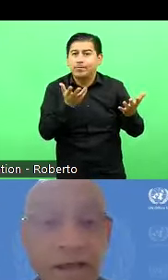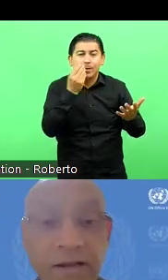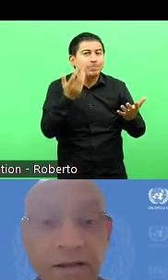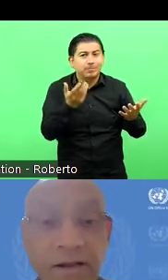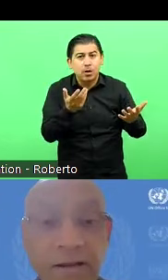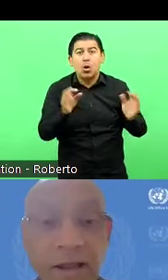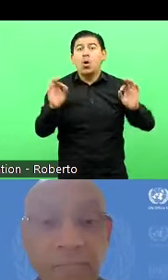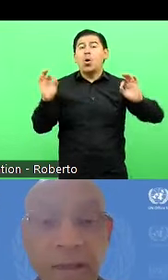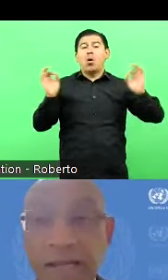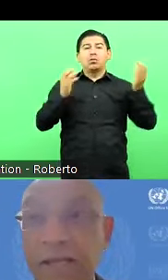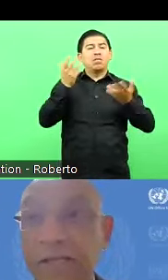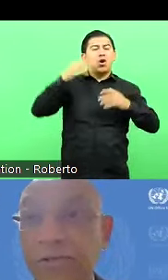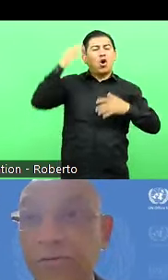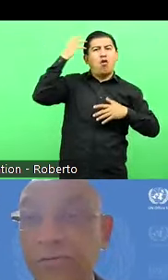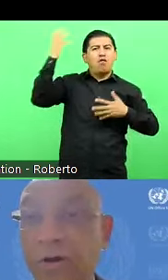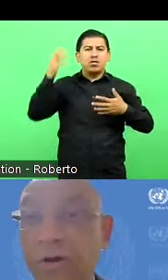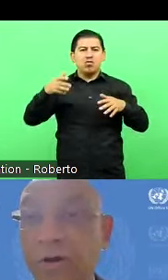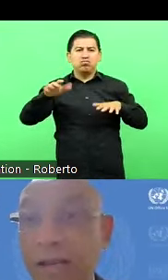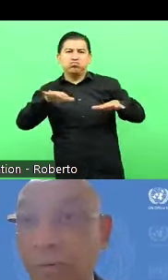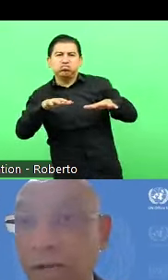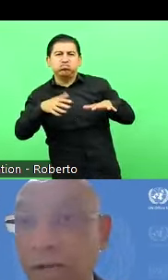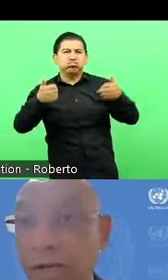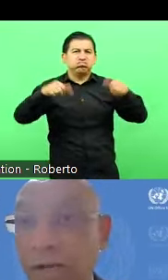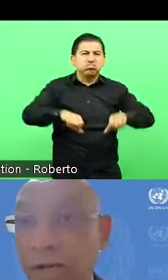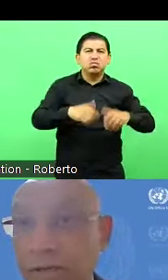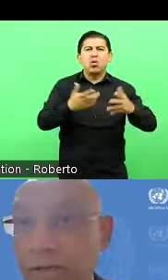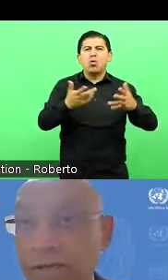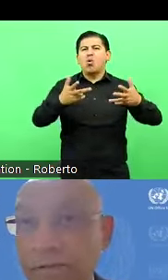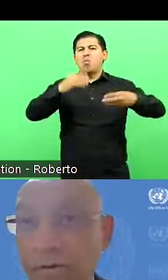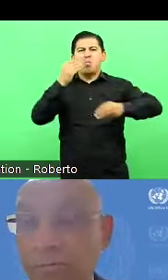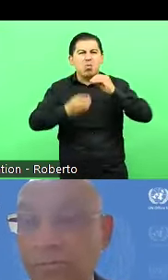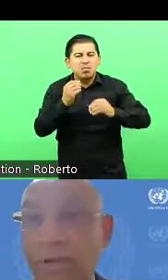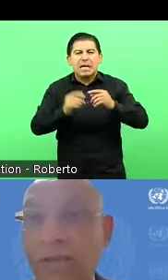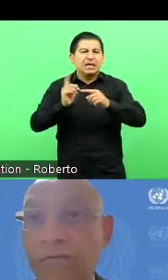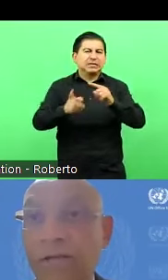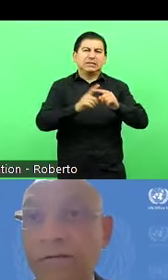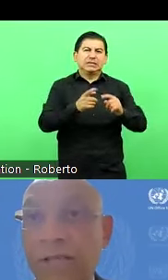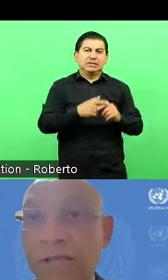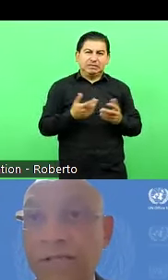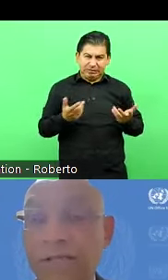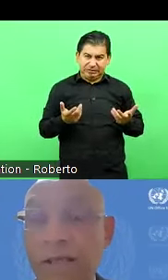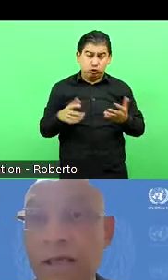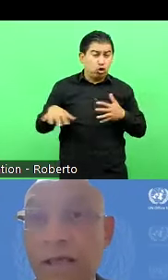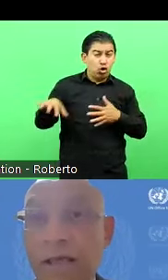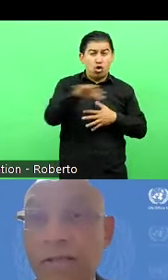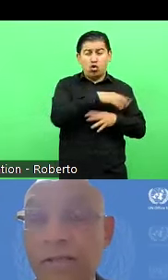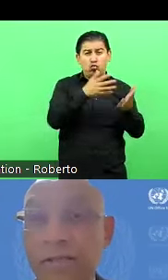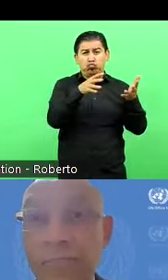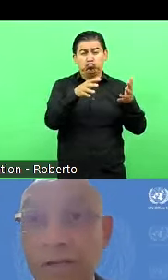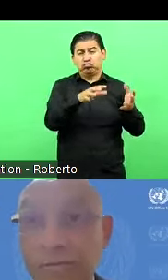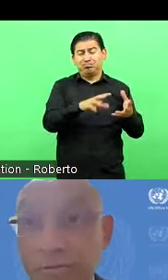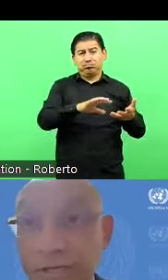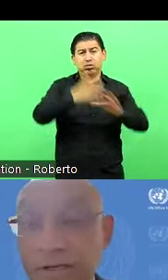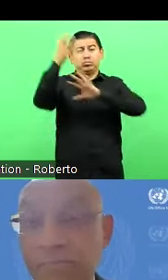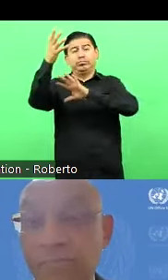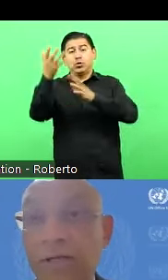There are many issues of inequality. So even this can